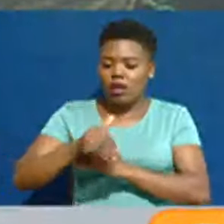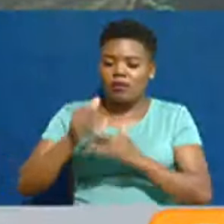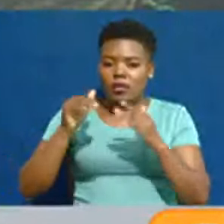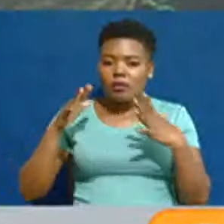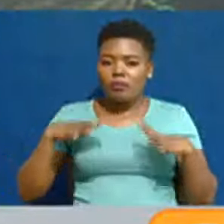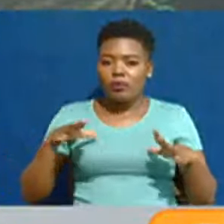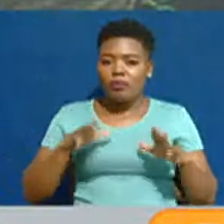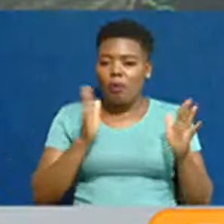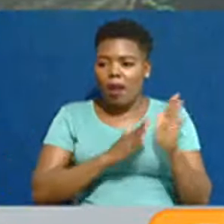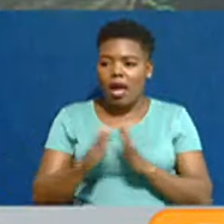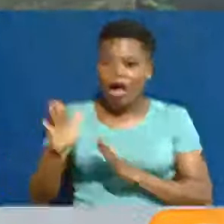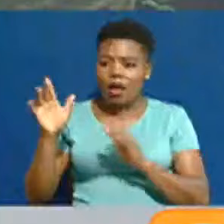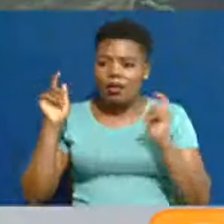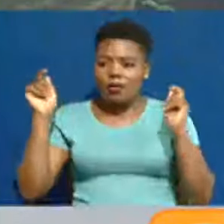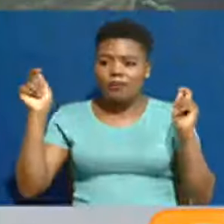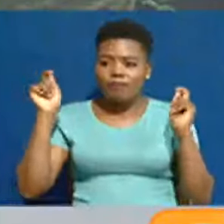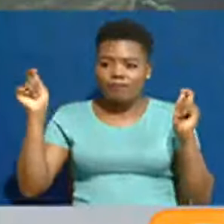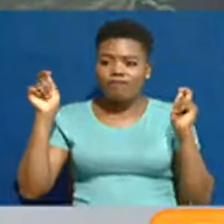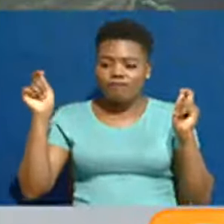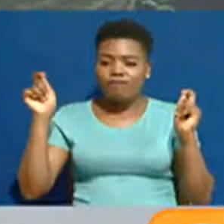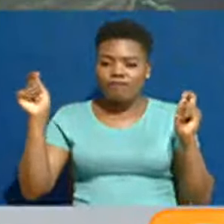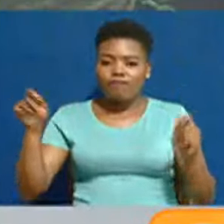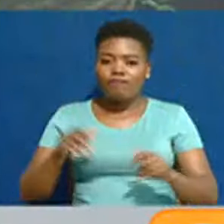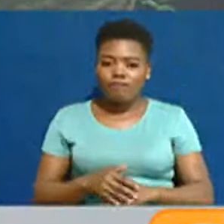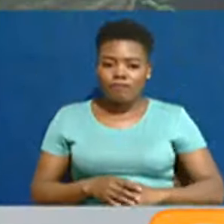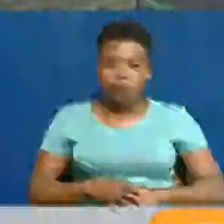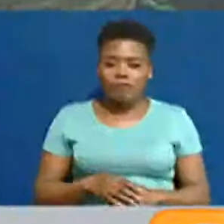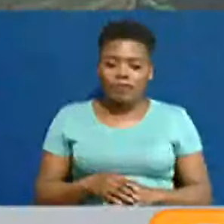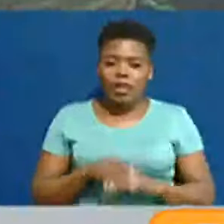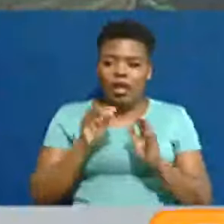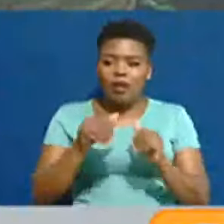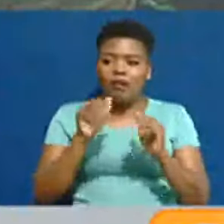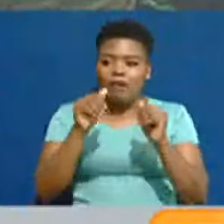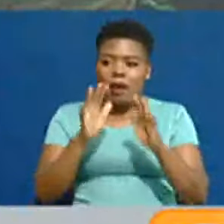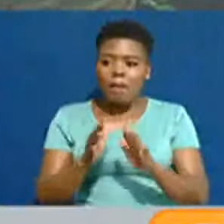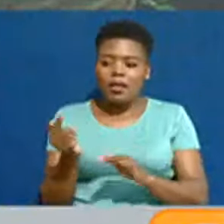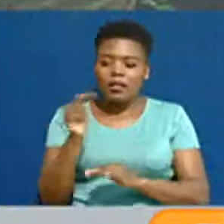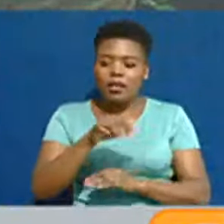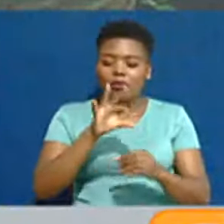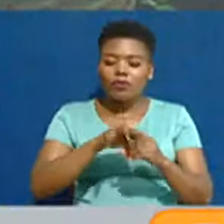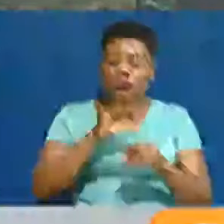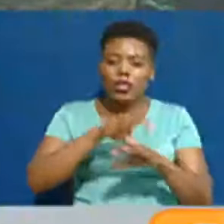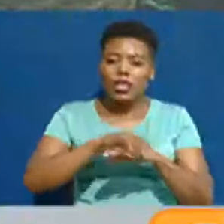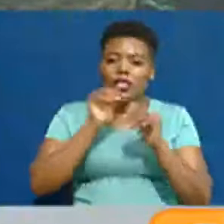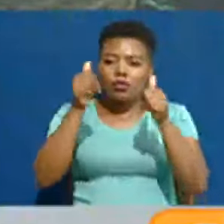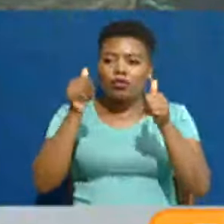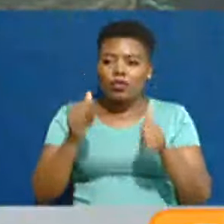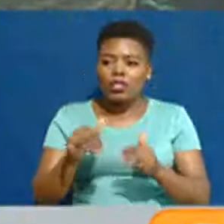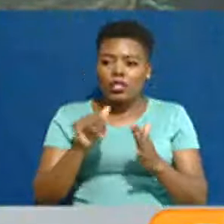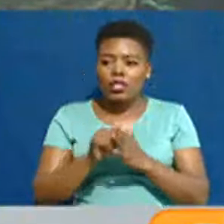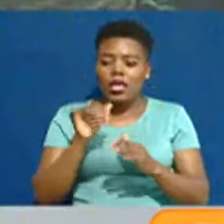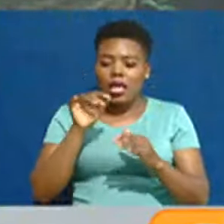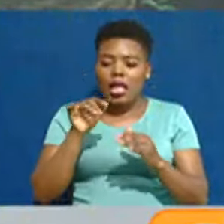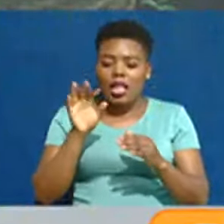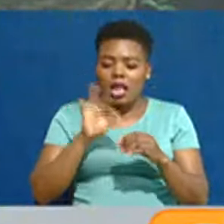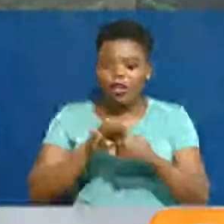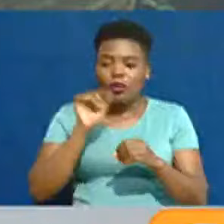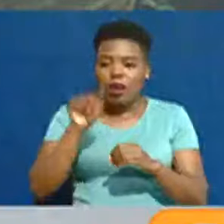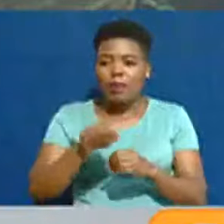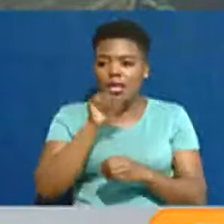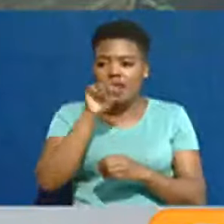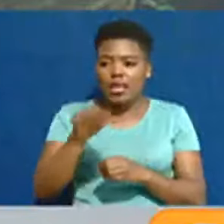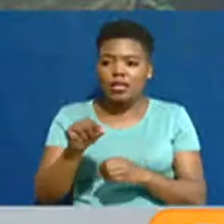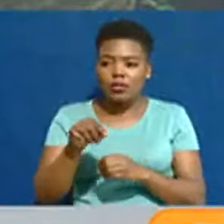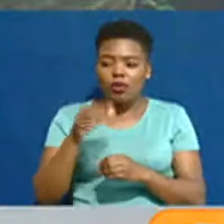Friday across several tea-buying centres in Kenya as farmers arrived to vote, only to find notices that the elections had been delayed.